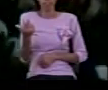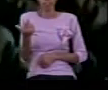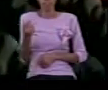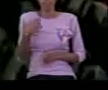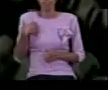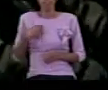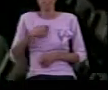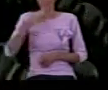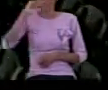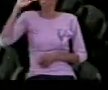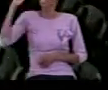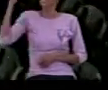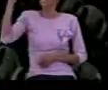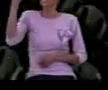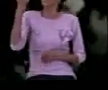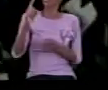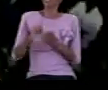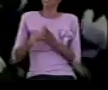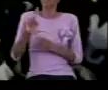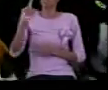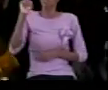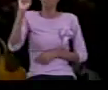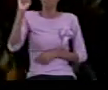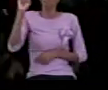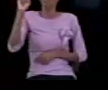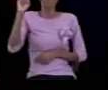We turn to you.